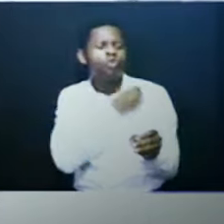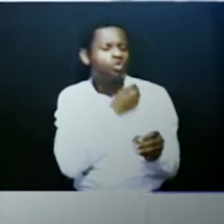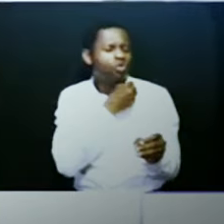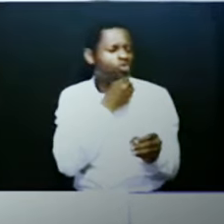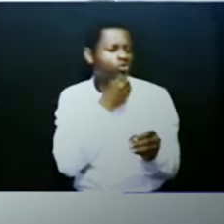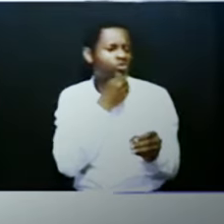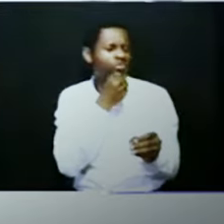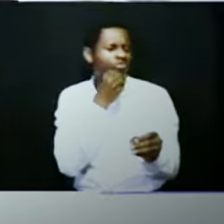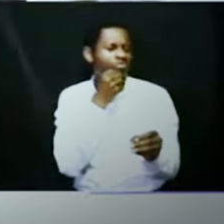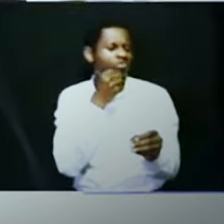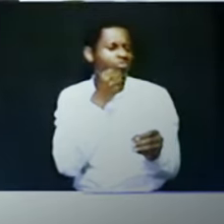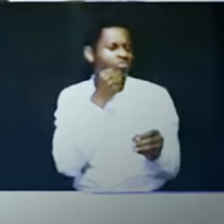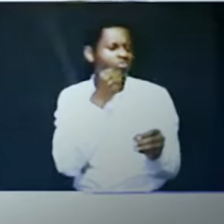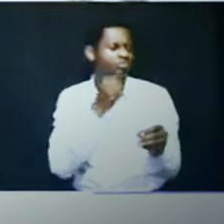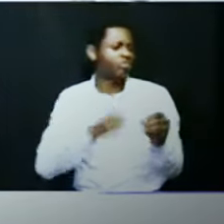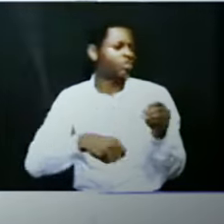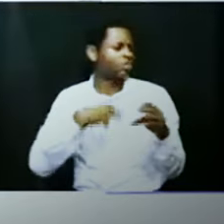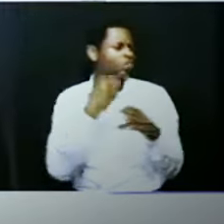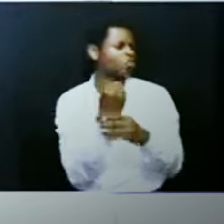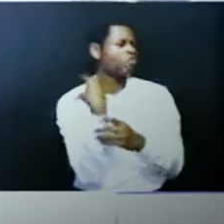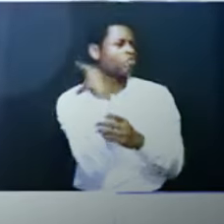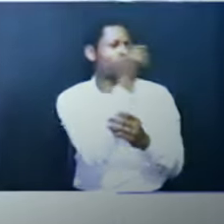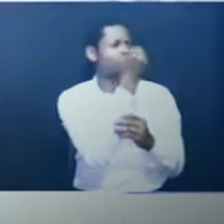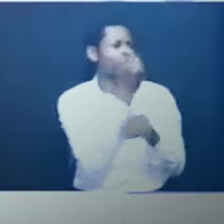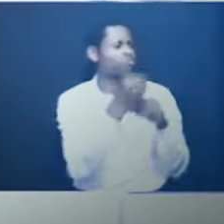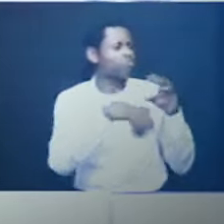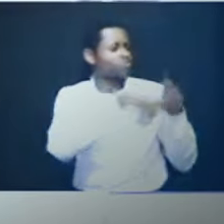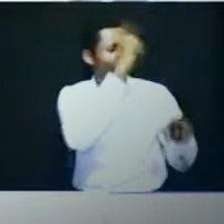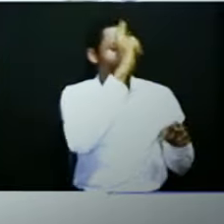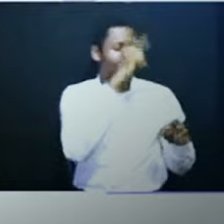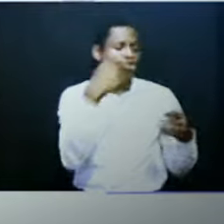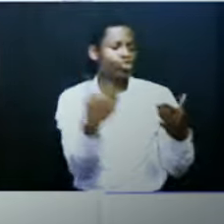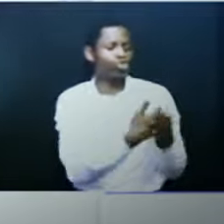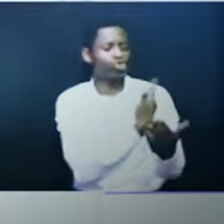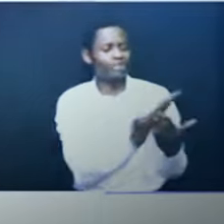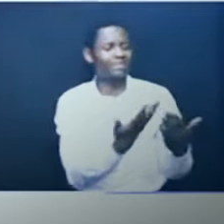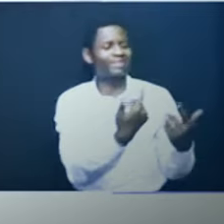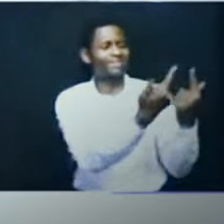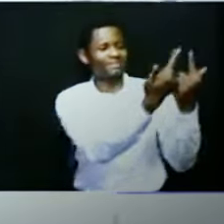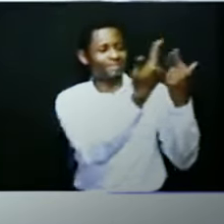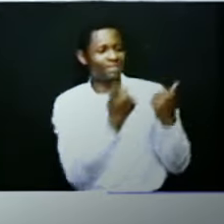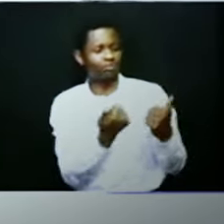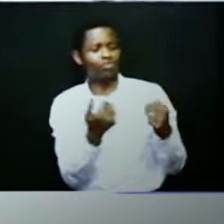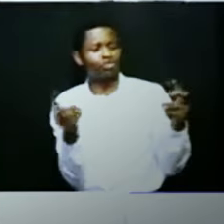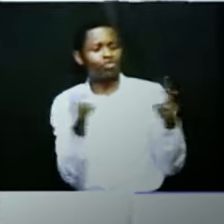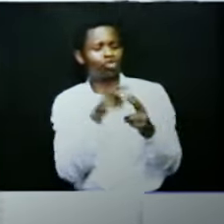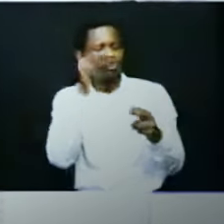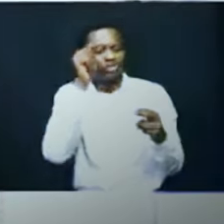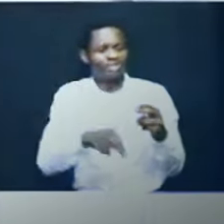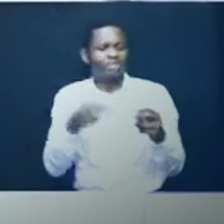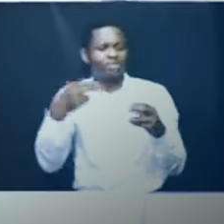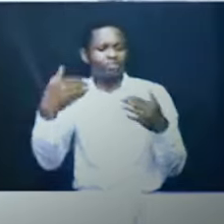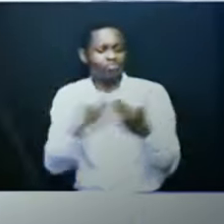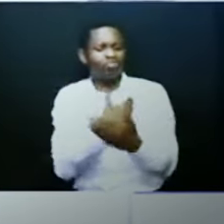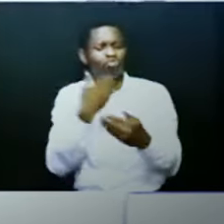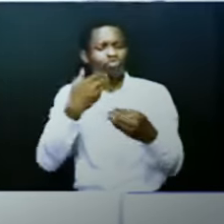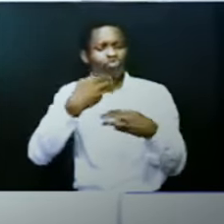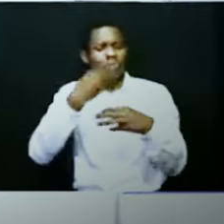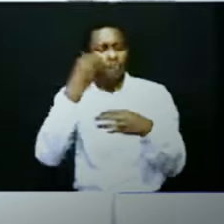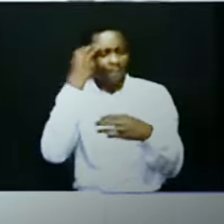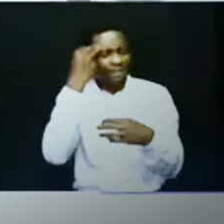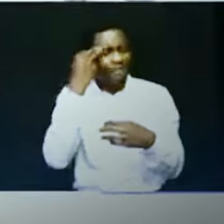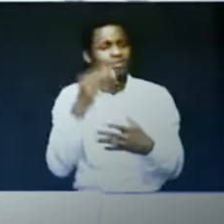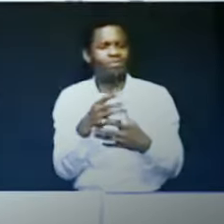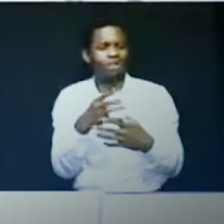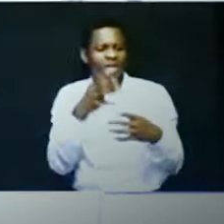gone, the new has come. So renew the mind. Accept this